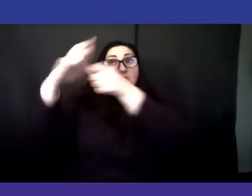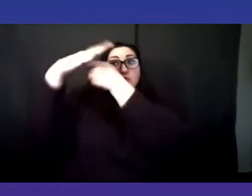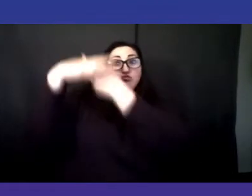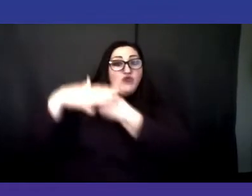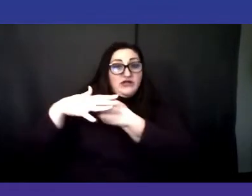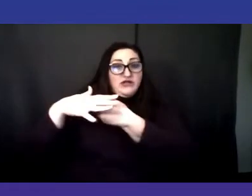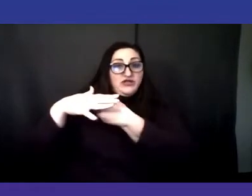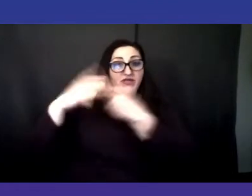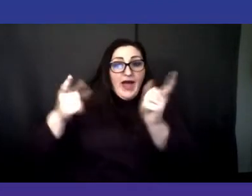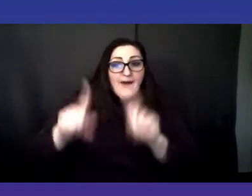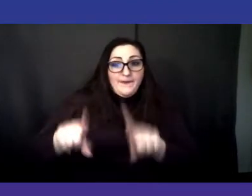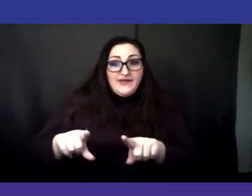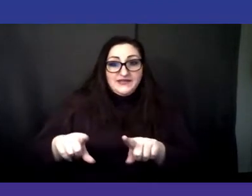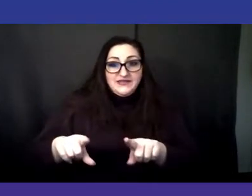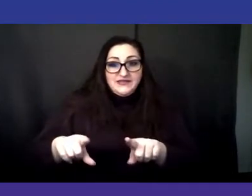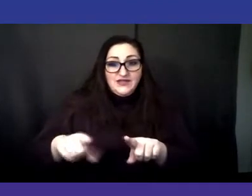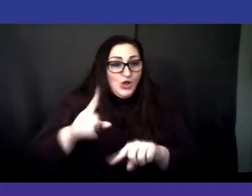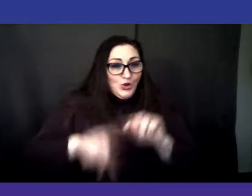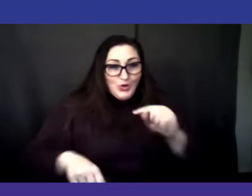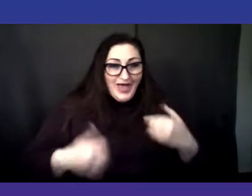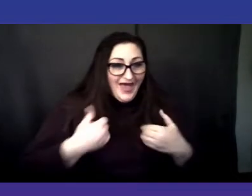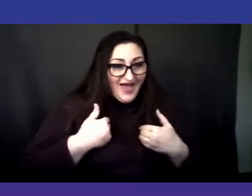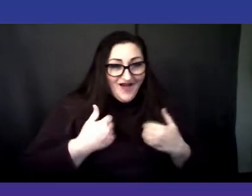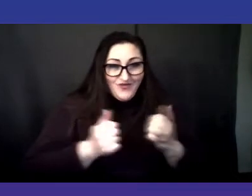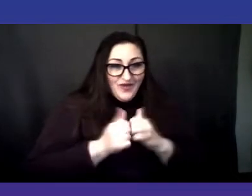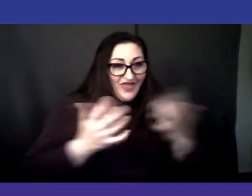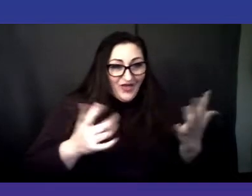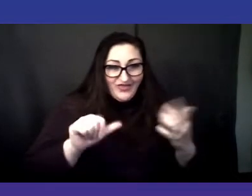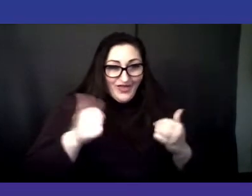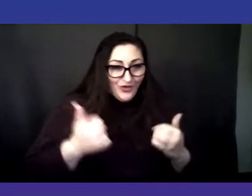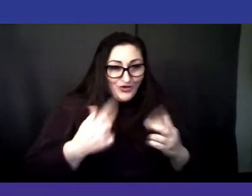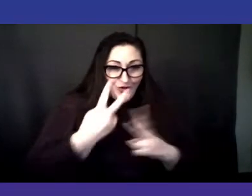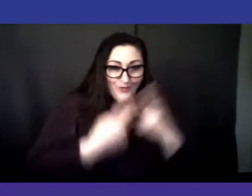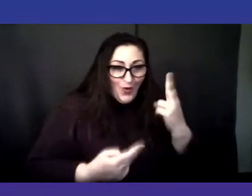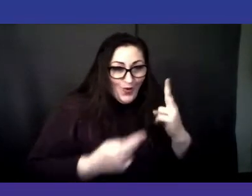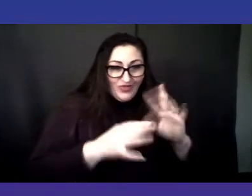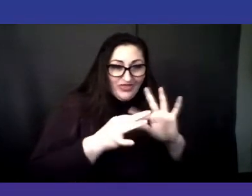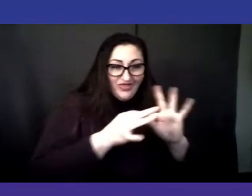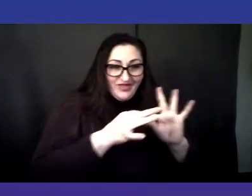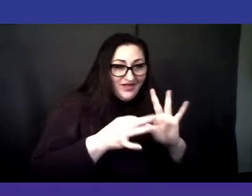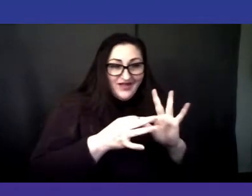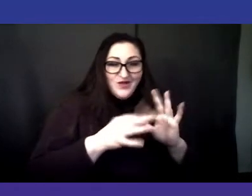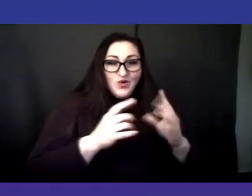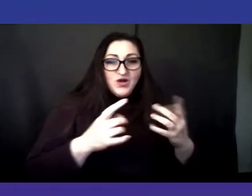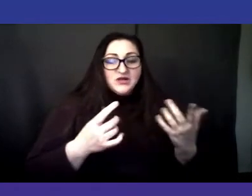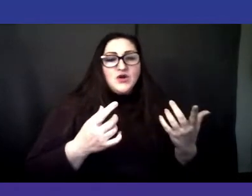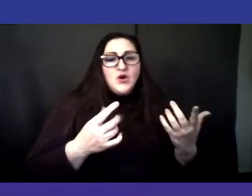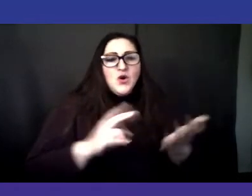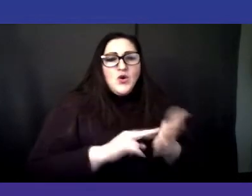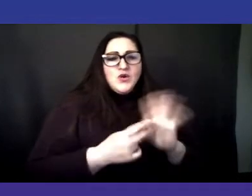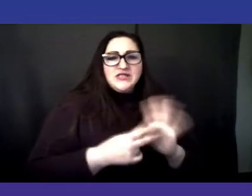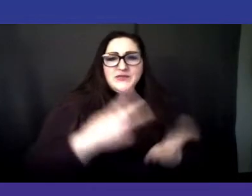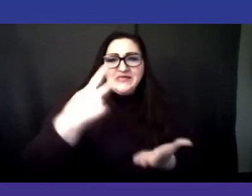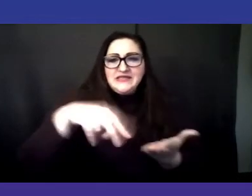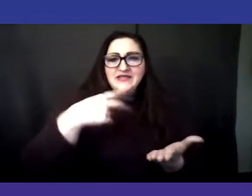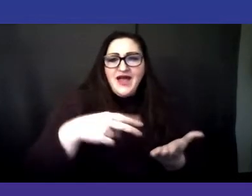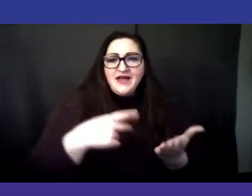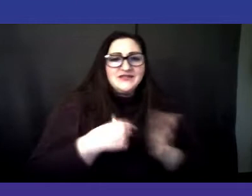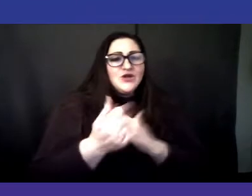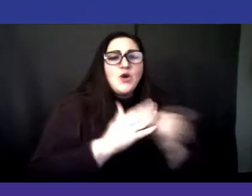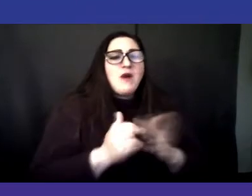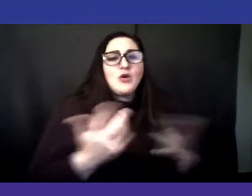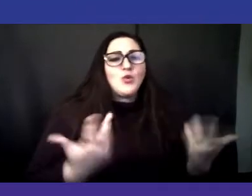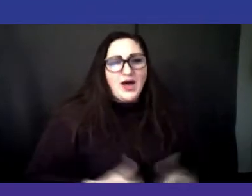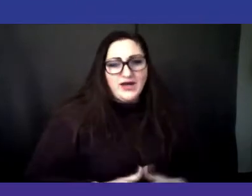you almost can't have one without the other. So what is it to dance no matter what? Like, what is it